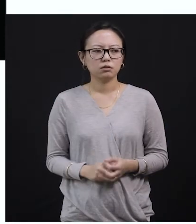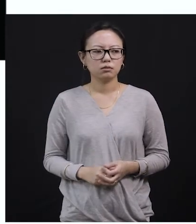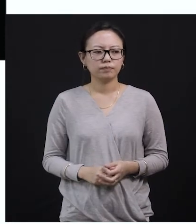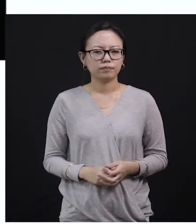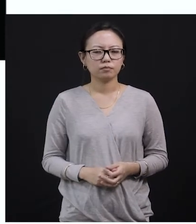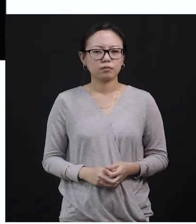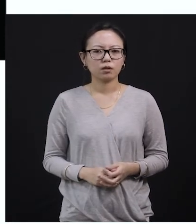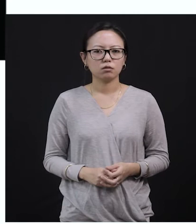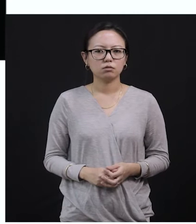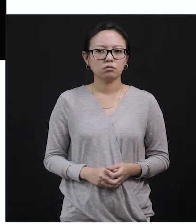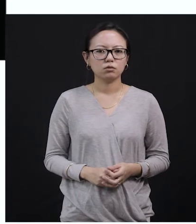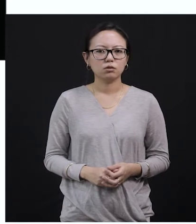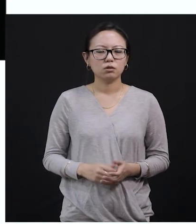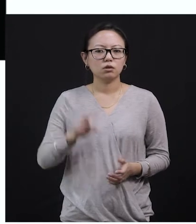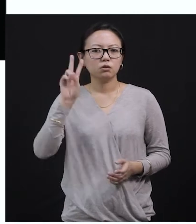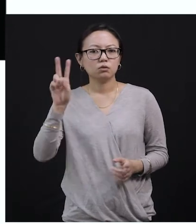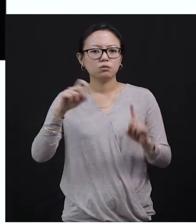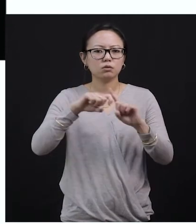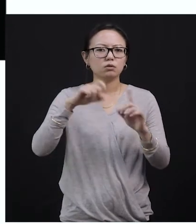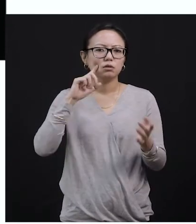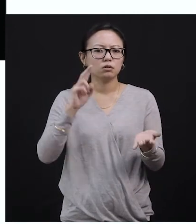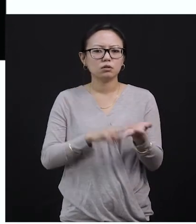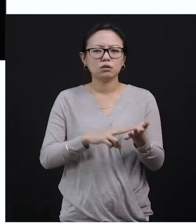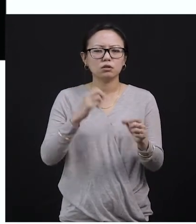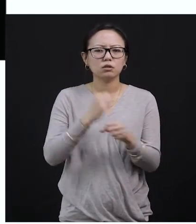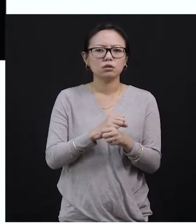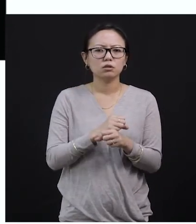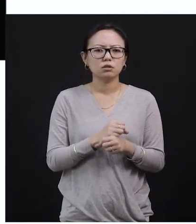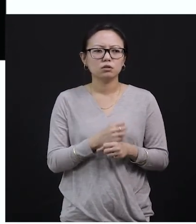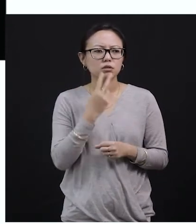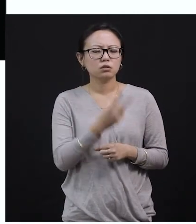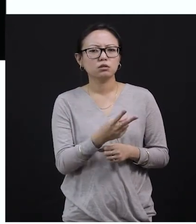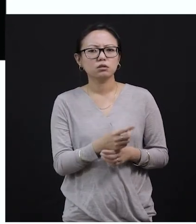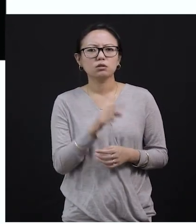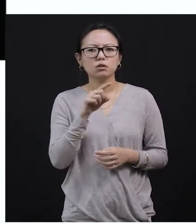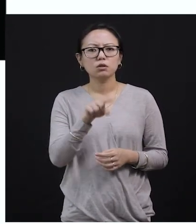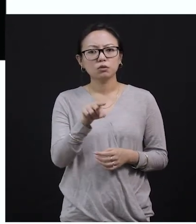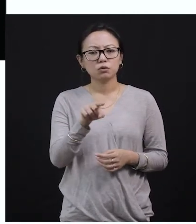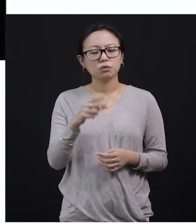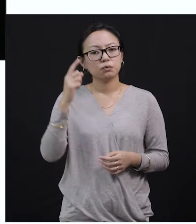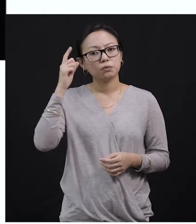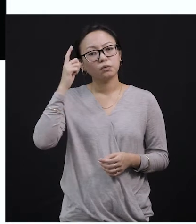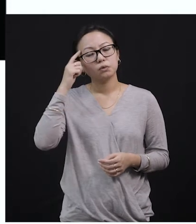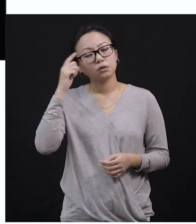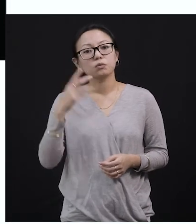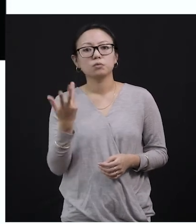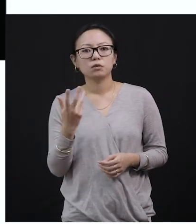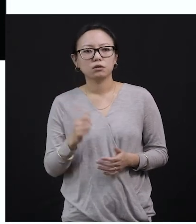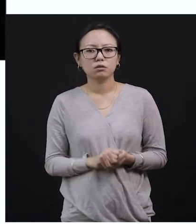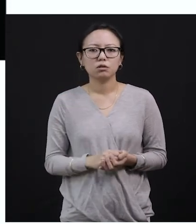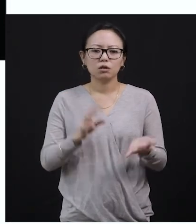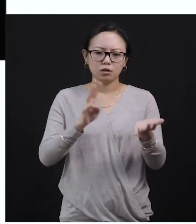look at these two kings, what do you think? We learned that it was a monarchy type of government, right?